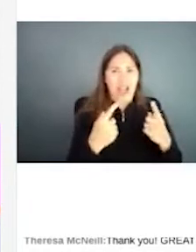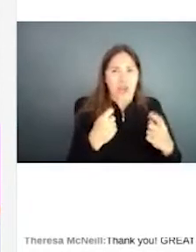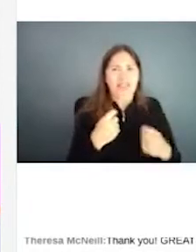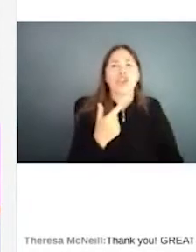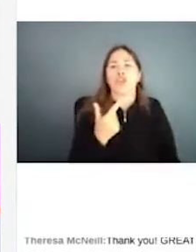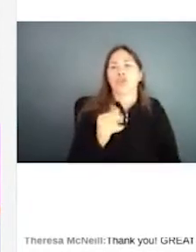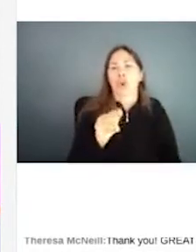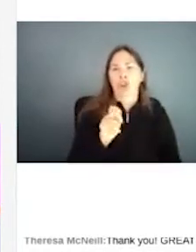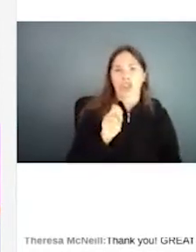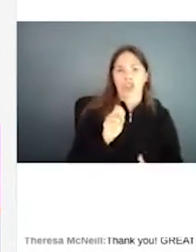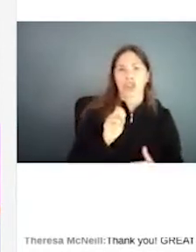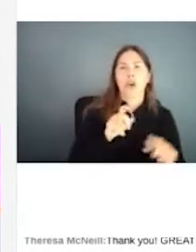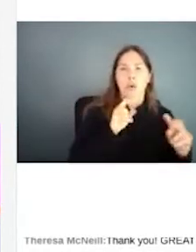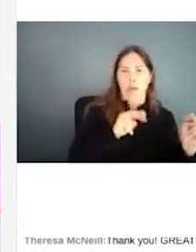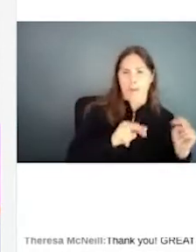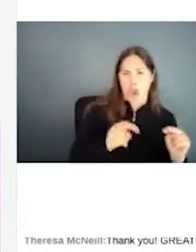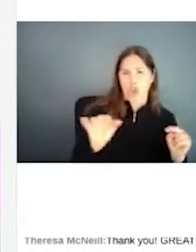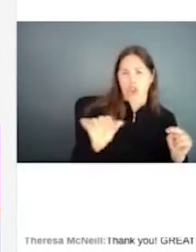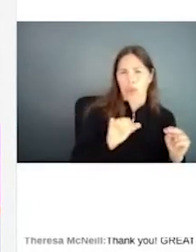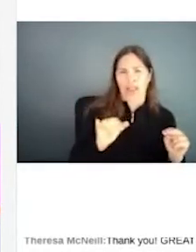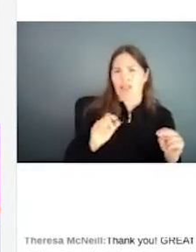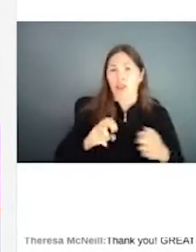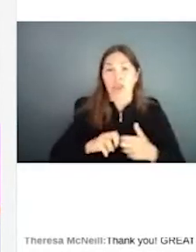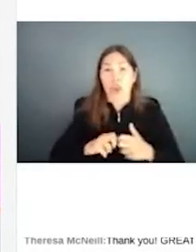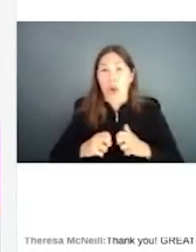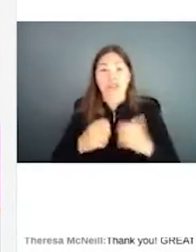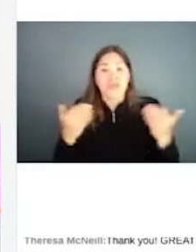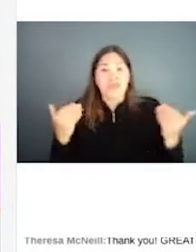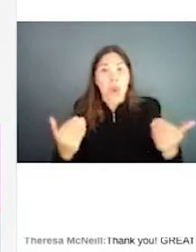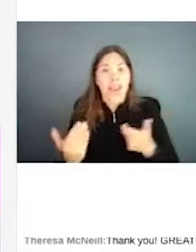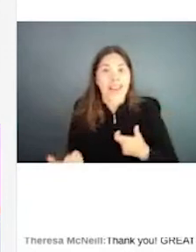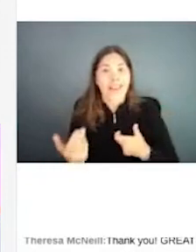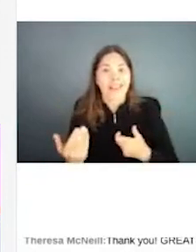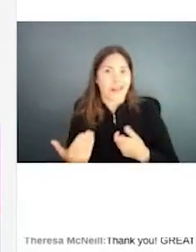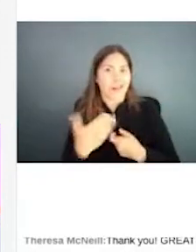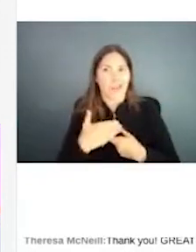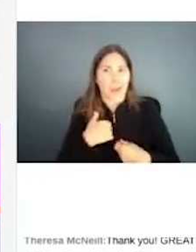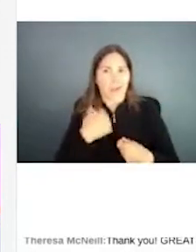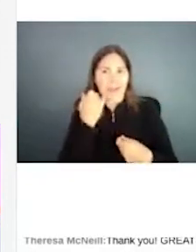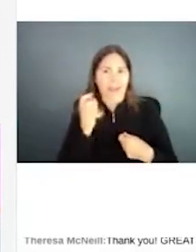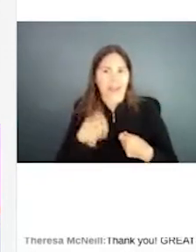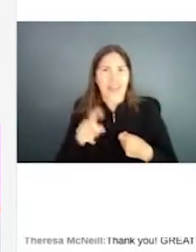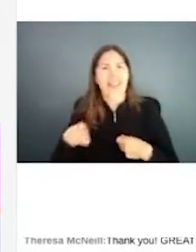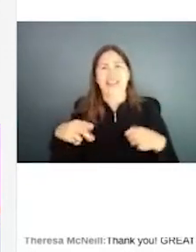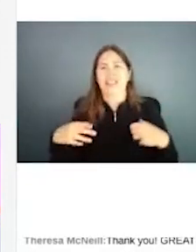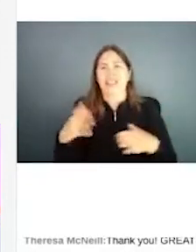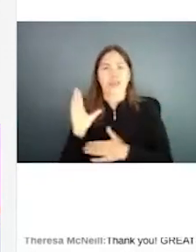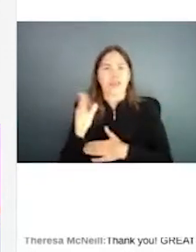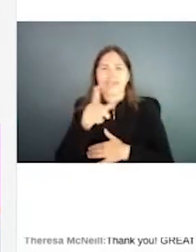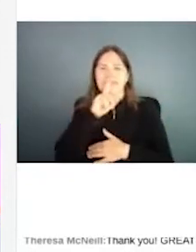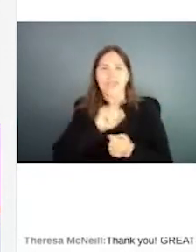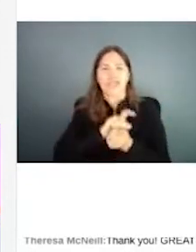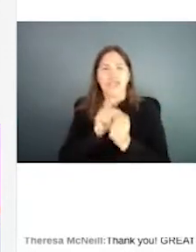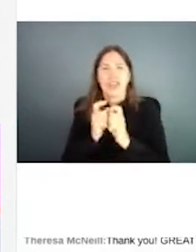well. But there's no issues with interrupting. This presentation hasn't changed that much from